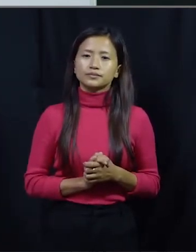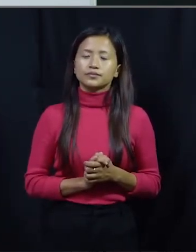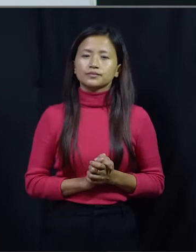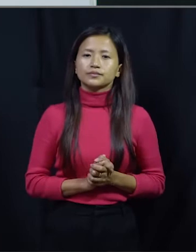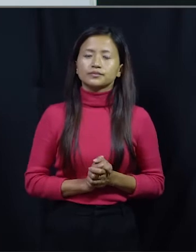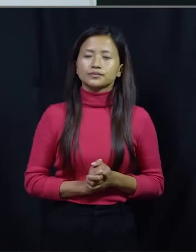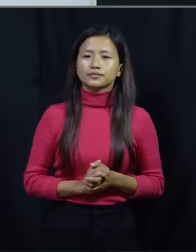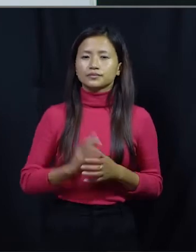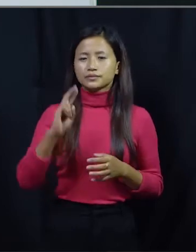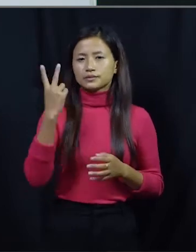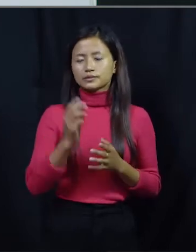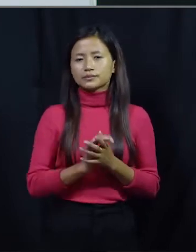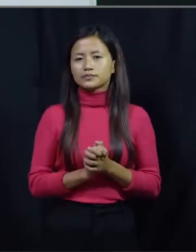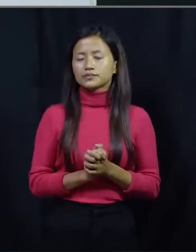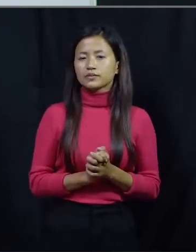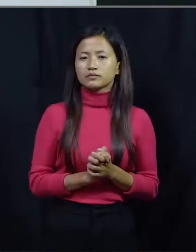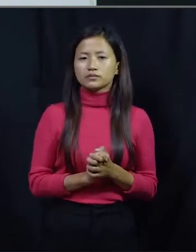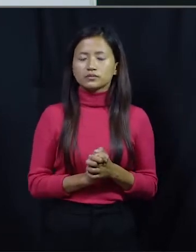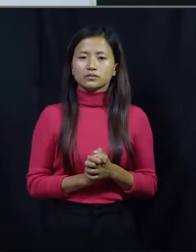Okay, the second one is